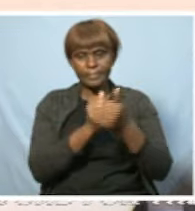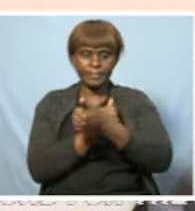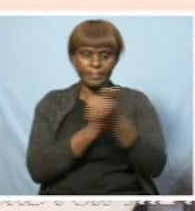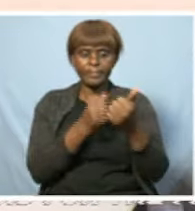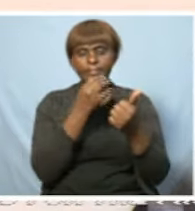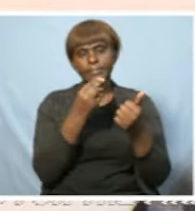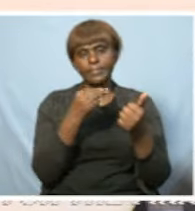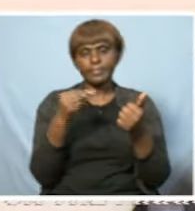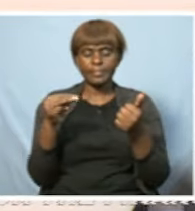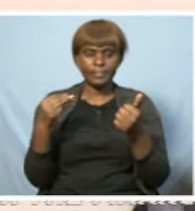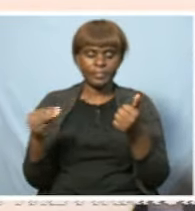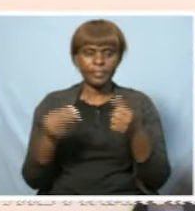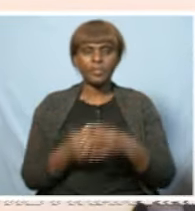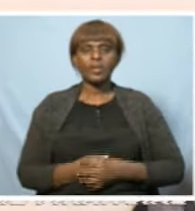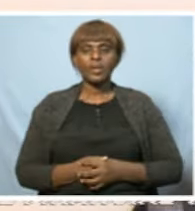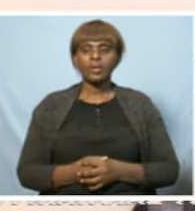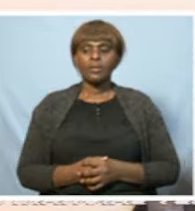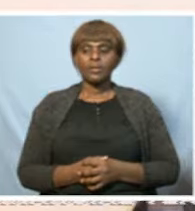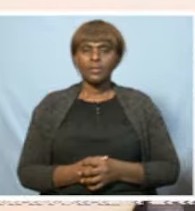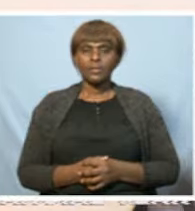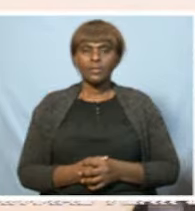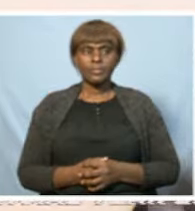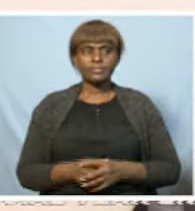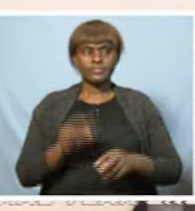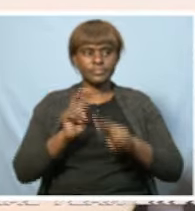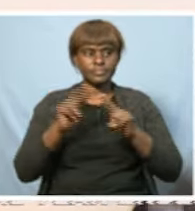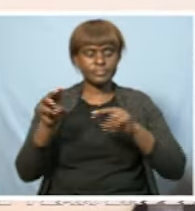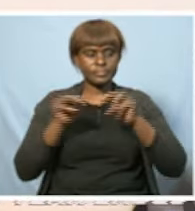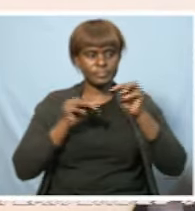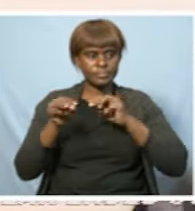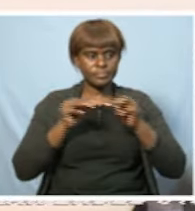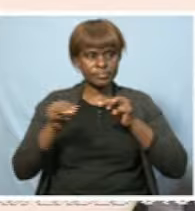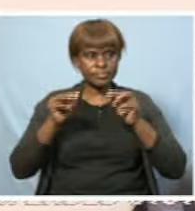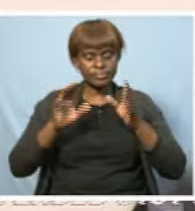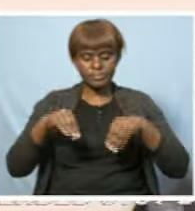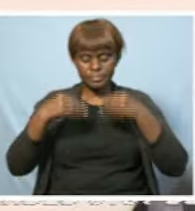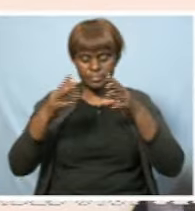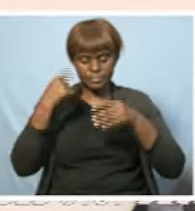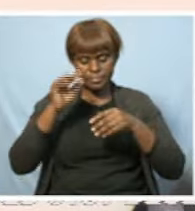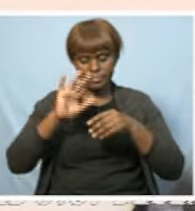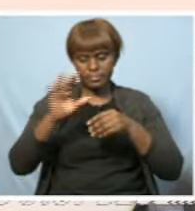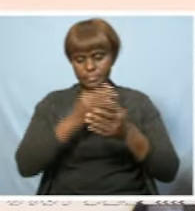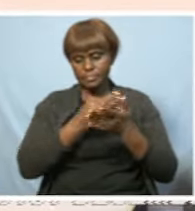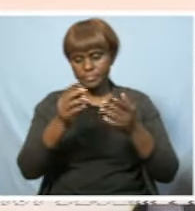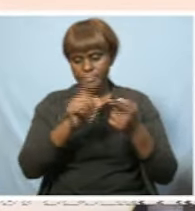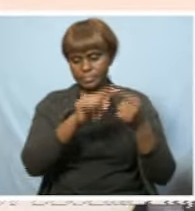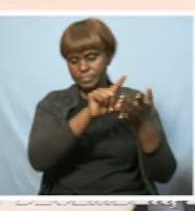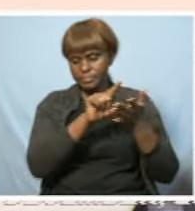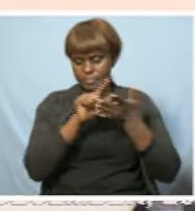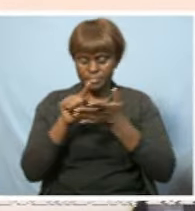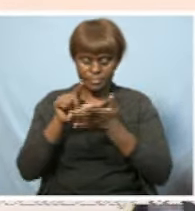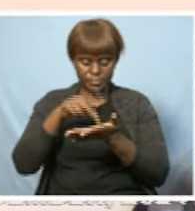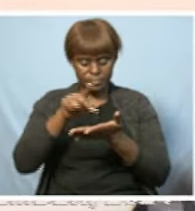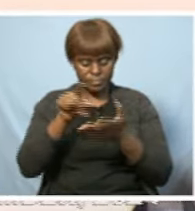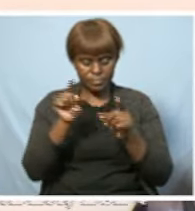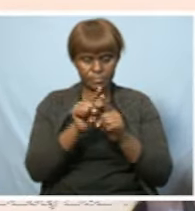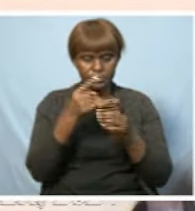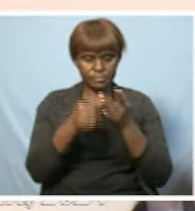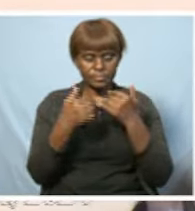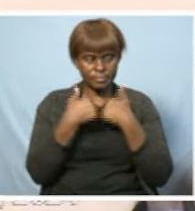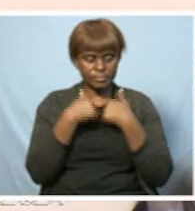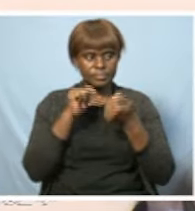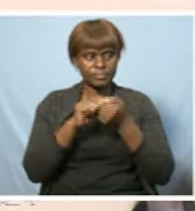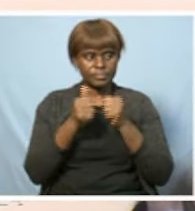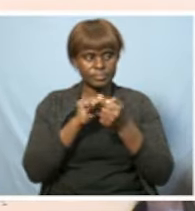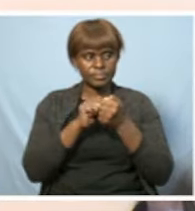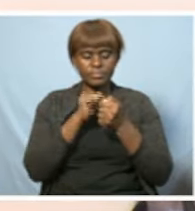materials. Chair, management engaged the beneficiaries over their failure to make loan repayments, and as a consequence of not